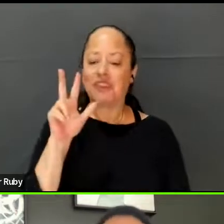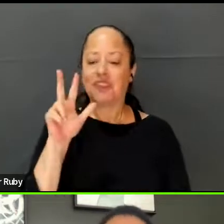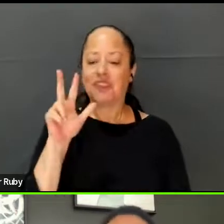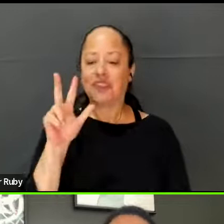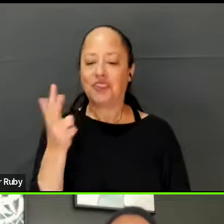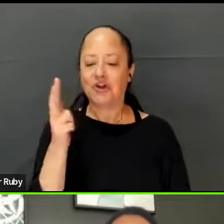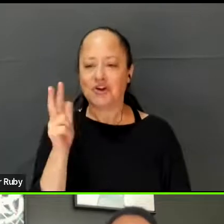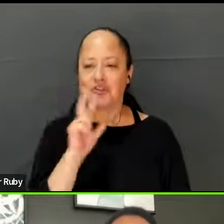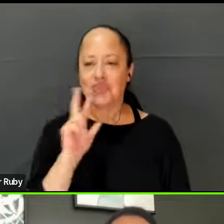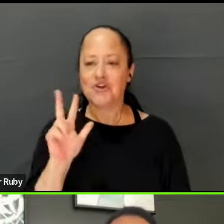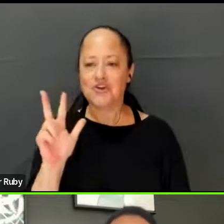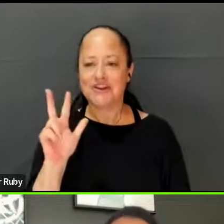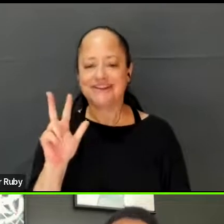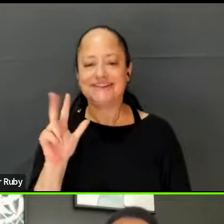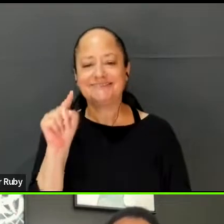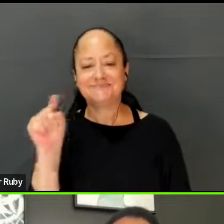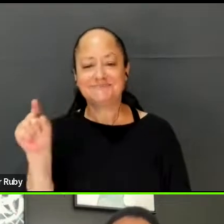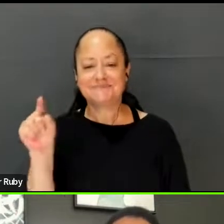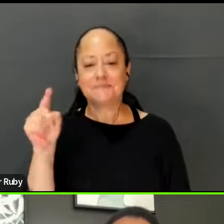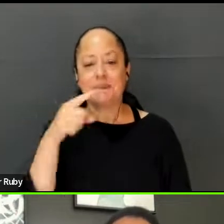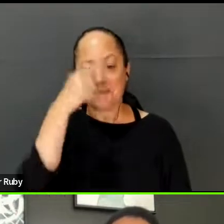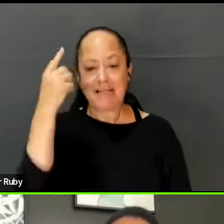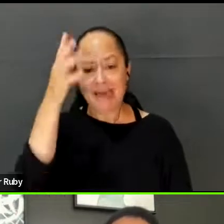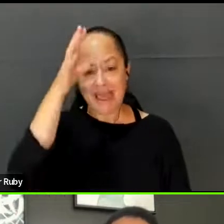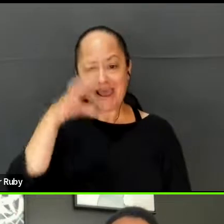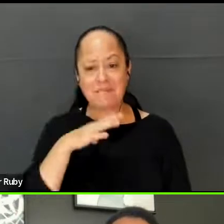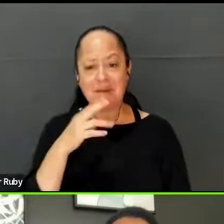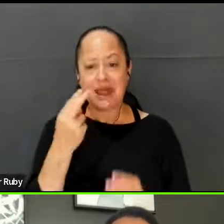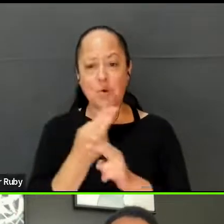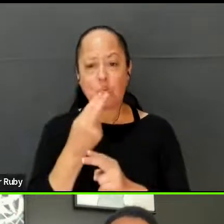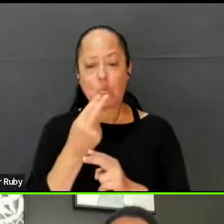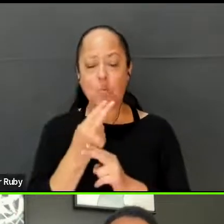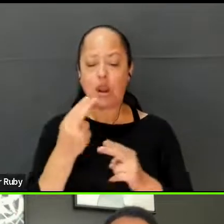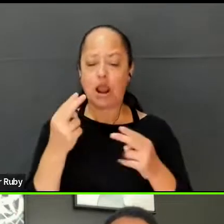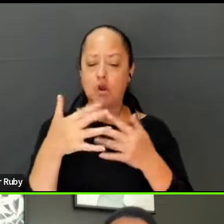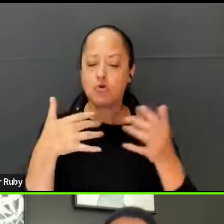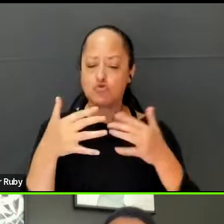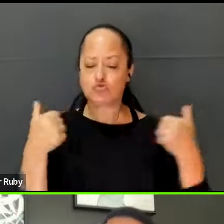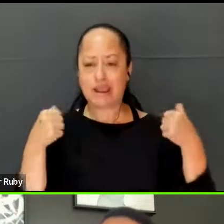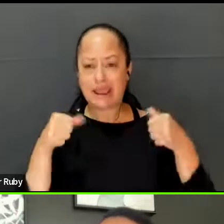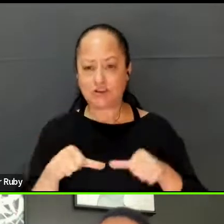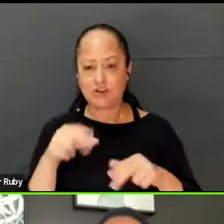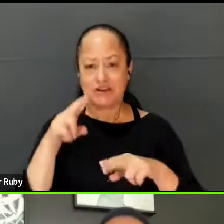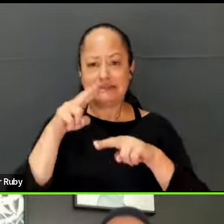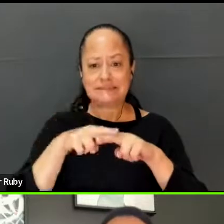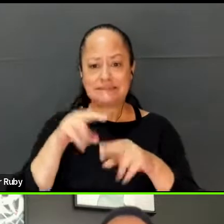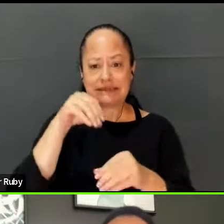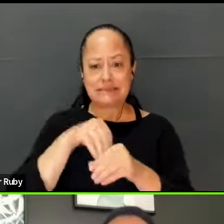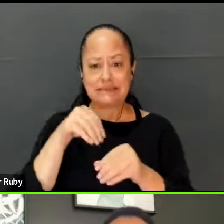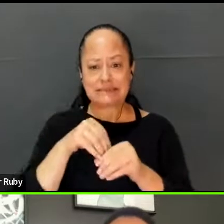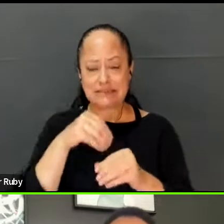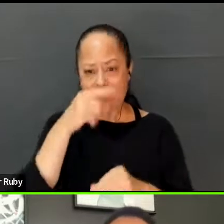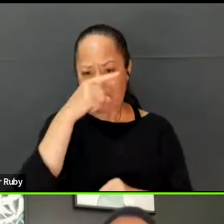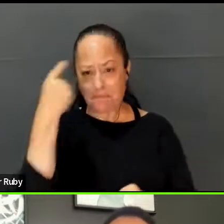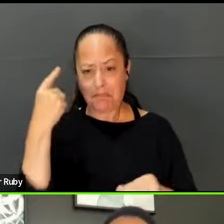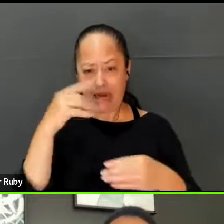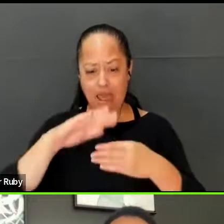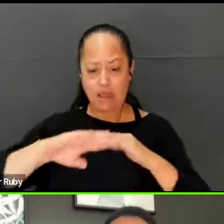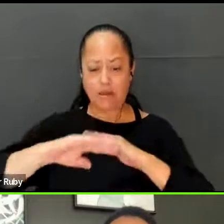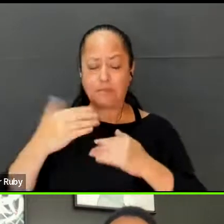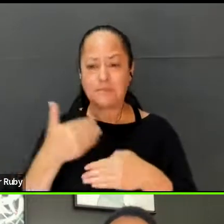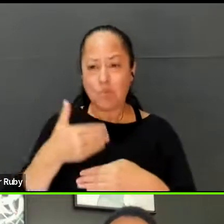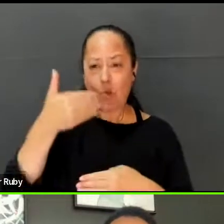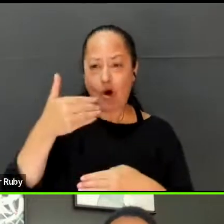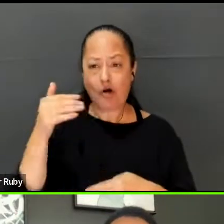30-something-year-old. I'm a Black man. I'm wearing a gray blazer, and I'm seated in front of a black wall, and I